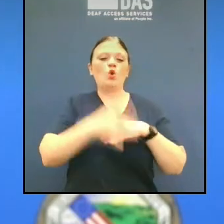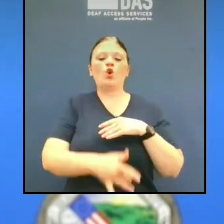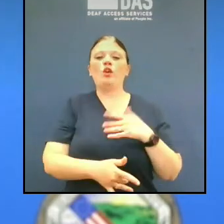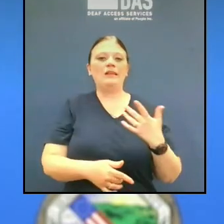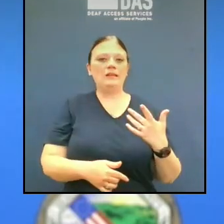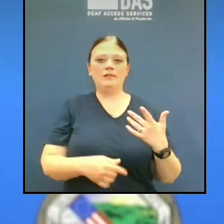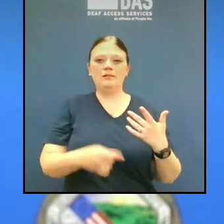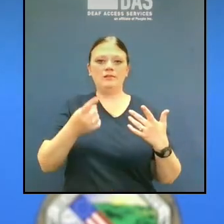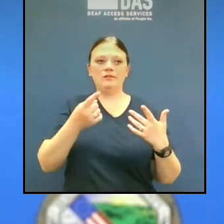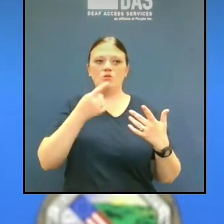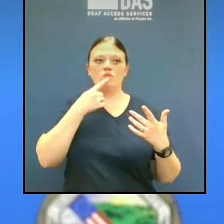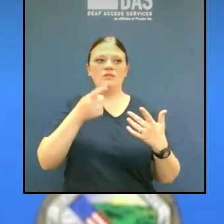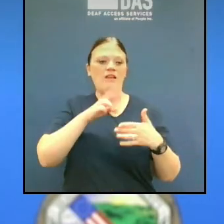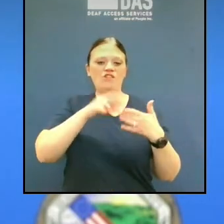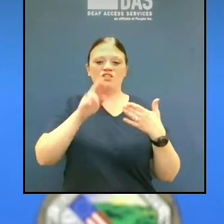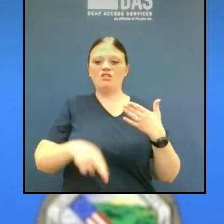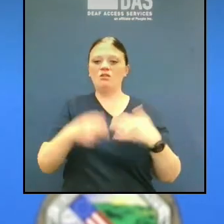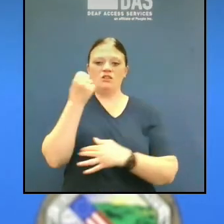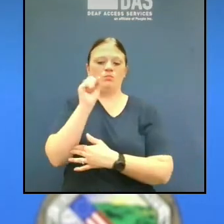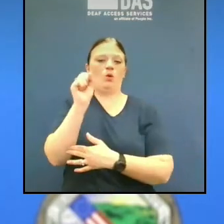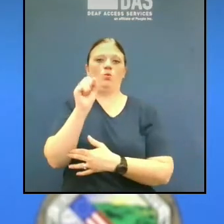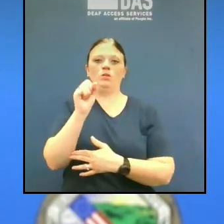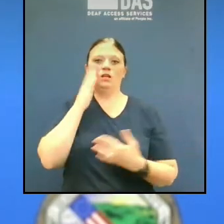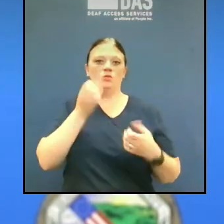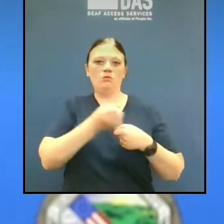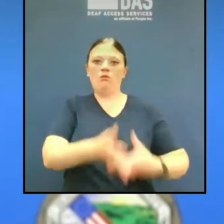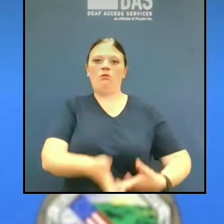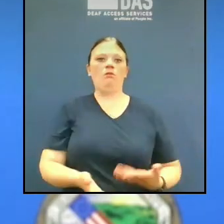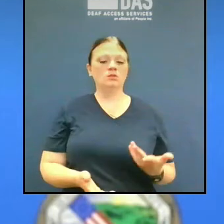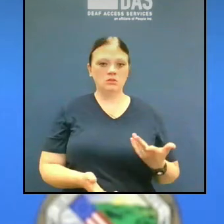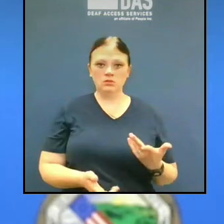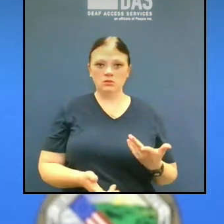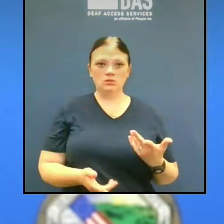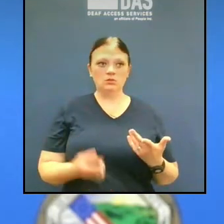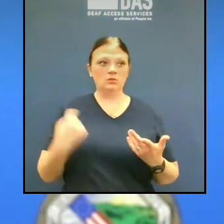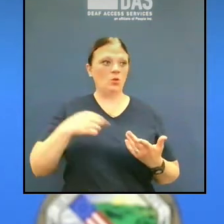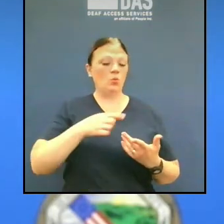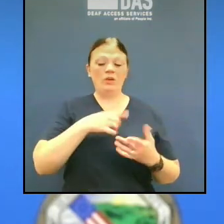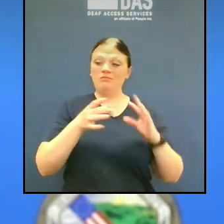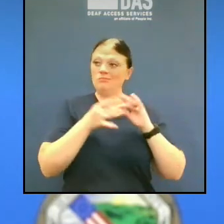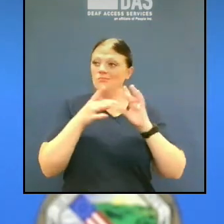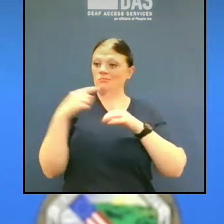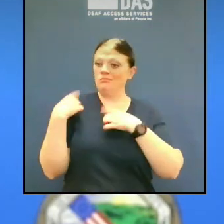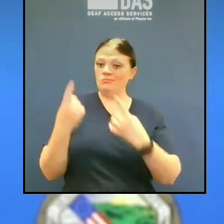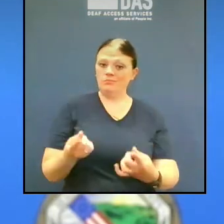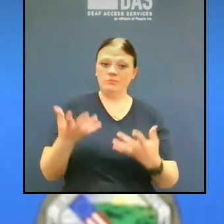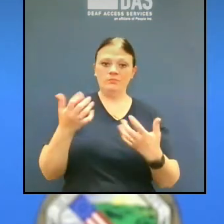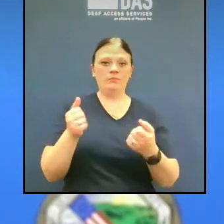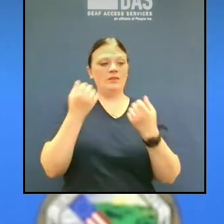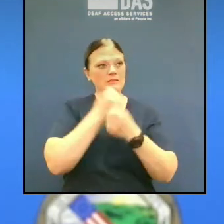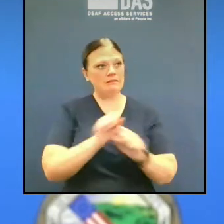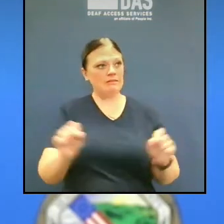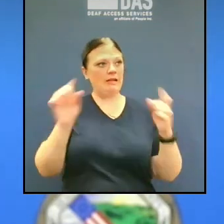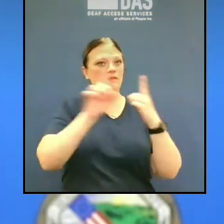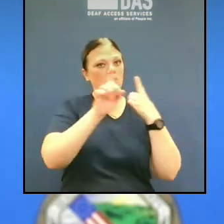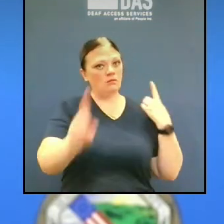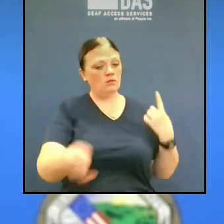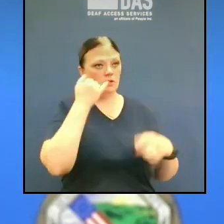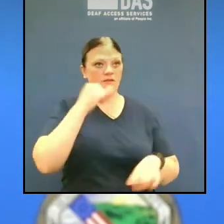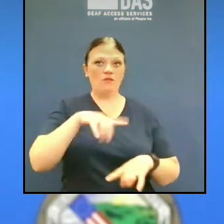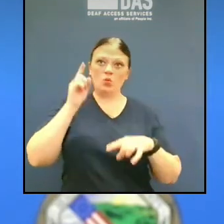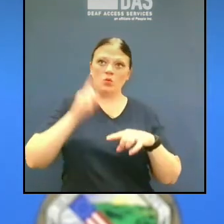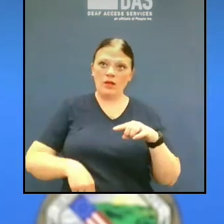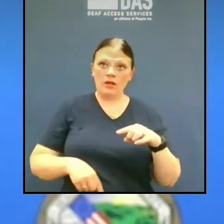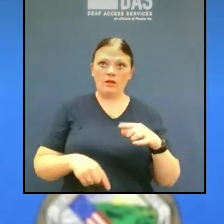about what the results of that protest will have been. We've said all along we want people to practice safe social distancing. If you can't practice safe